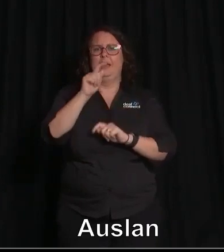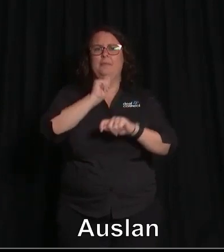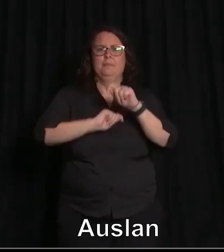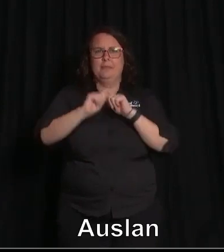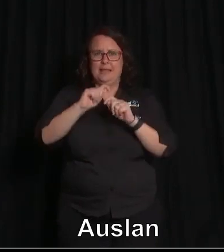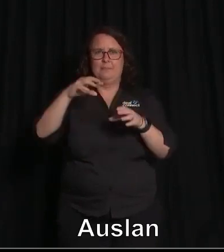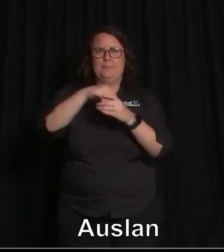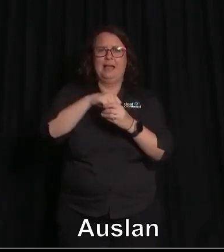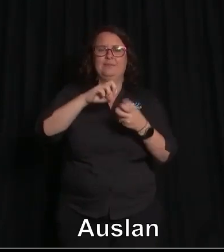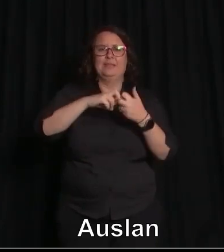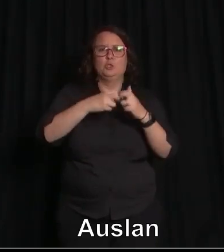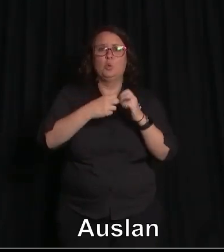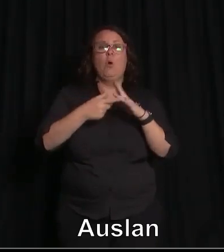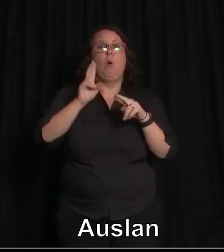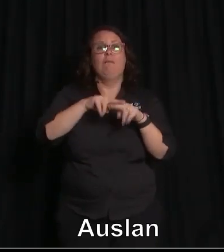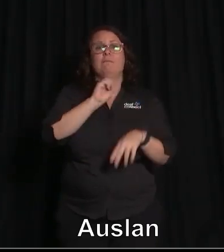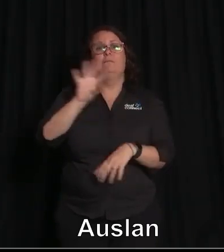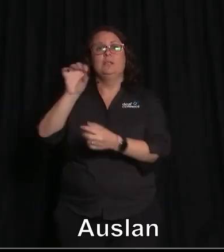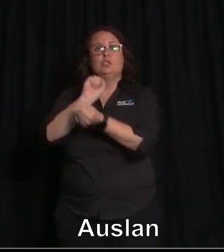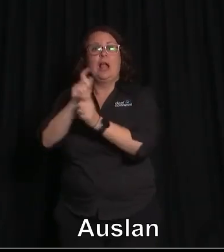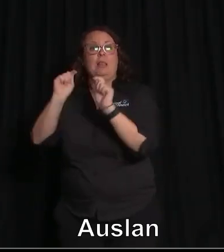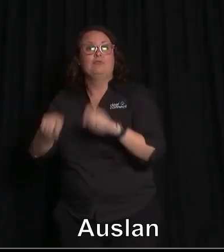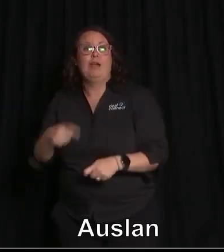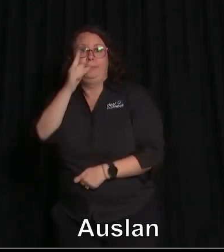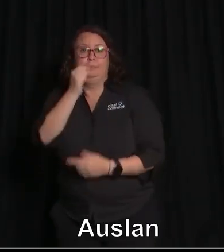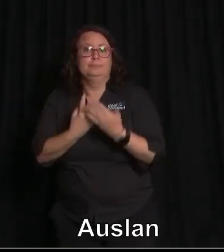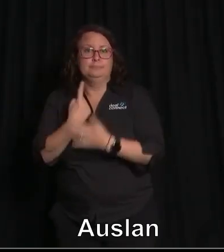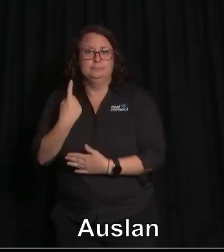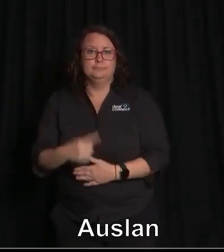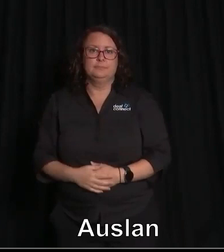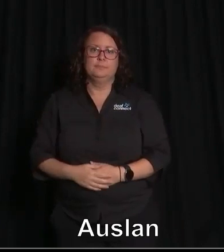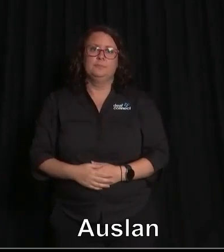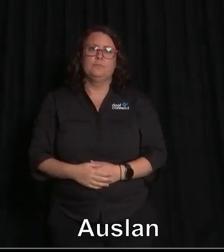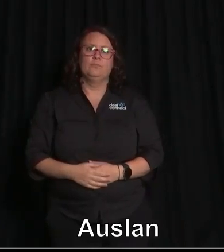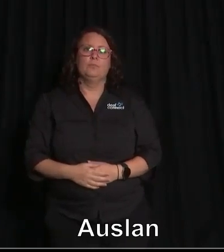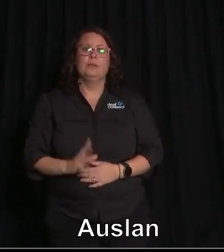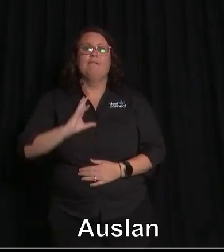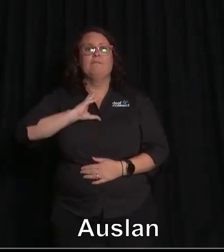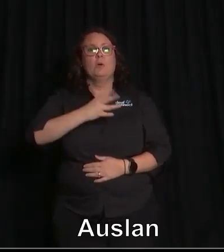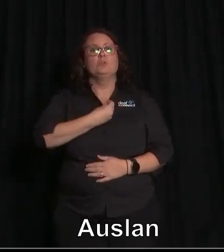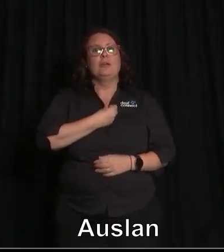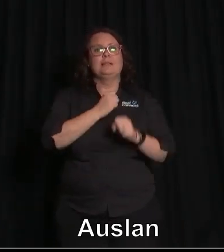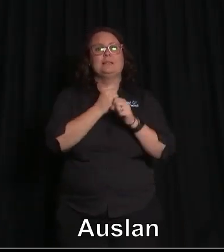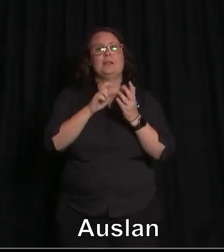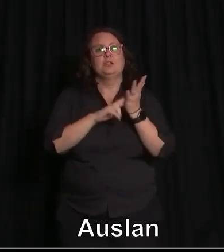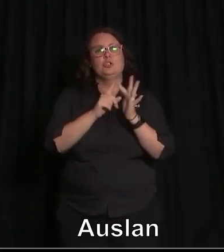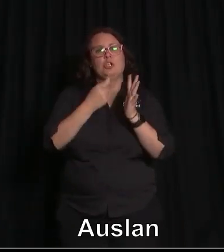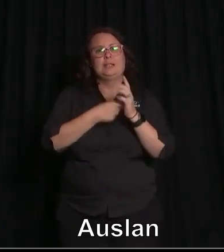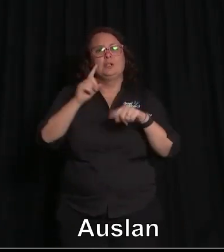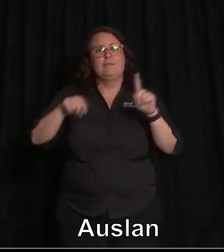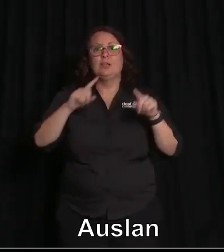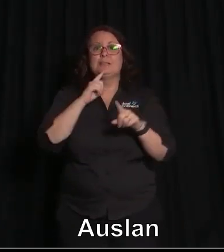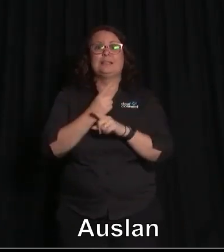the issue of corrective rape, right? For trans and gender diverse is another beautiful quote. Our